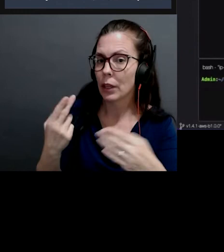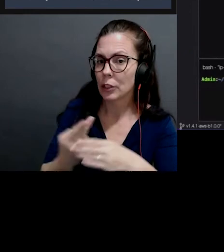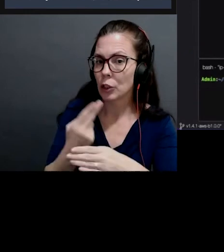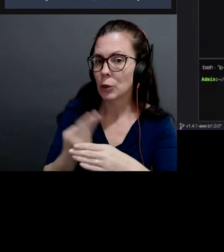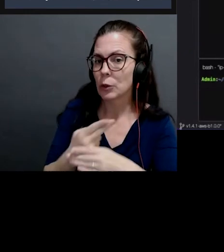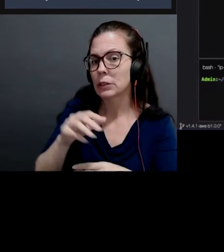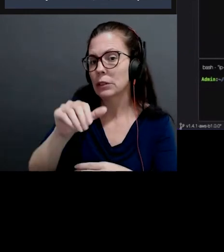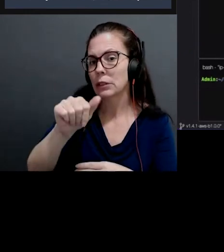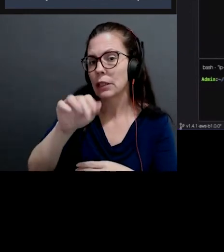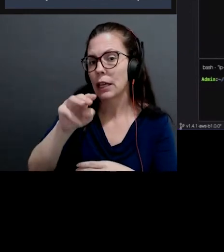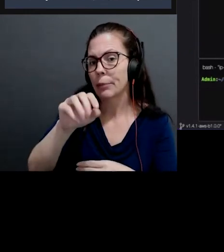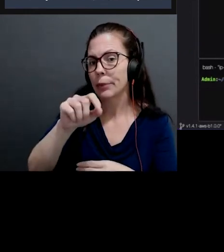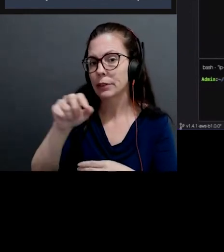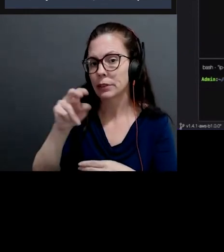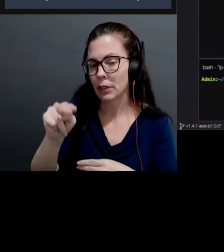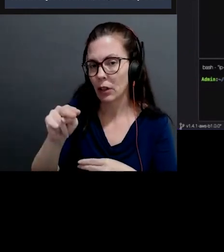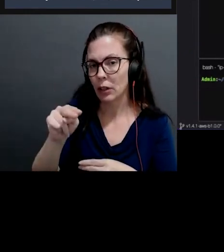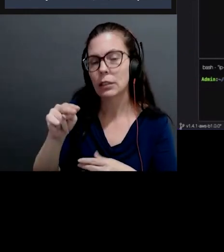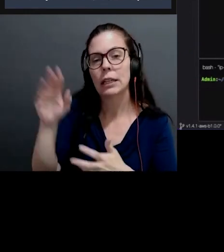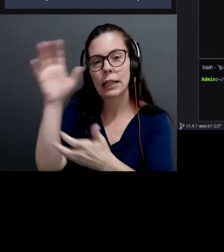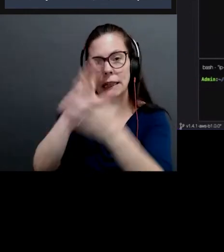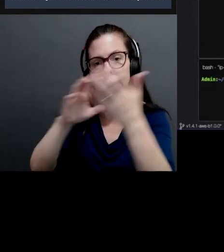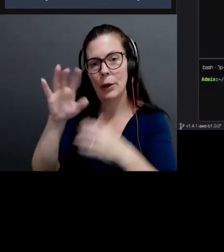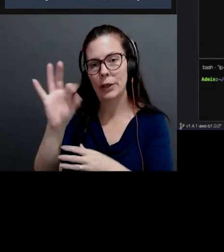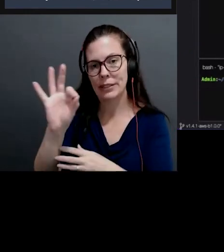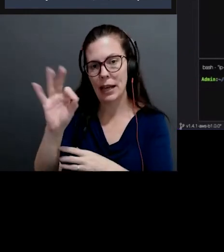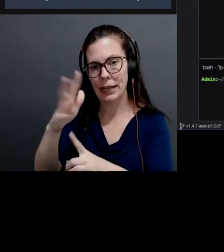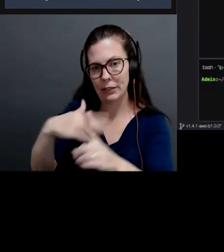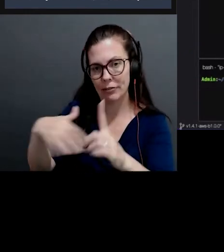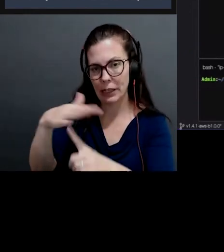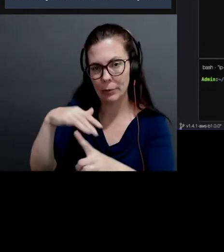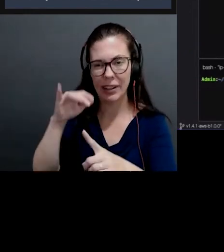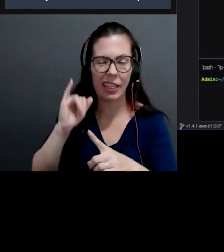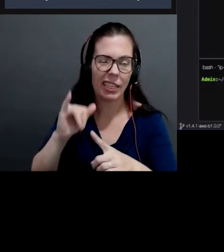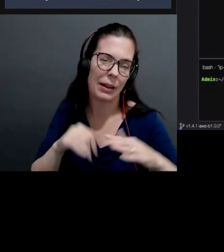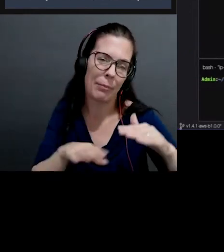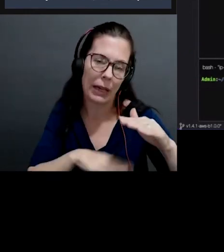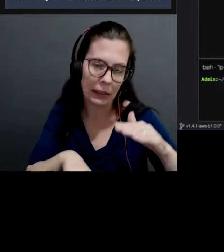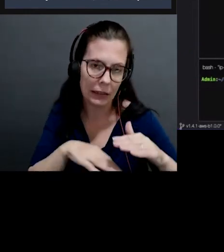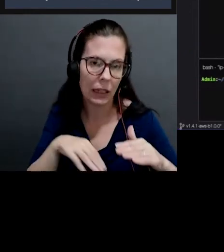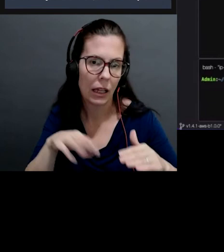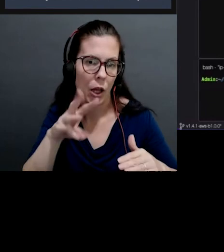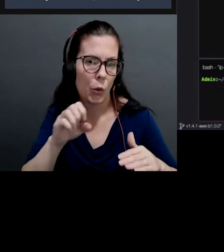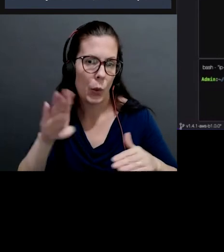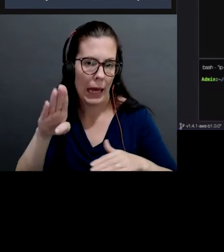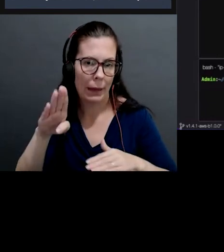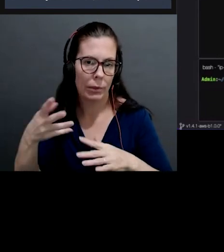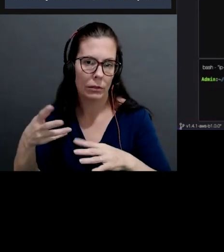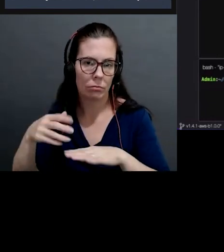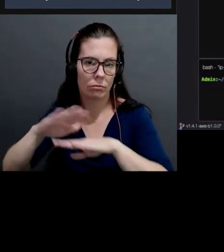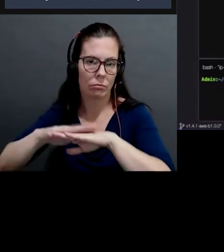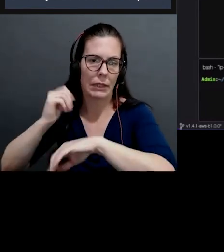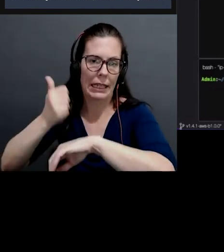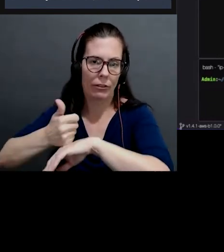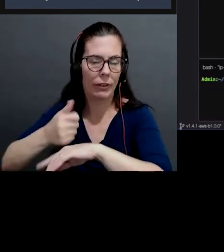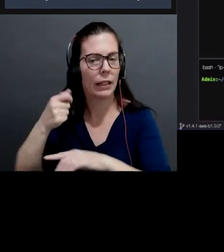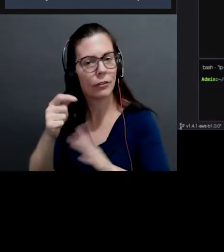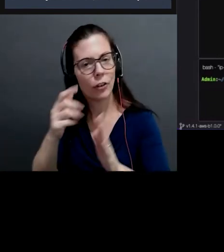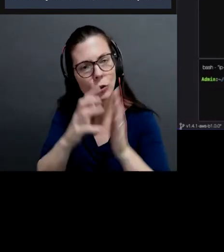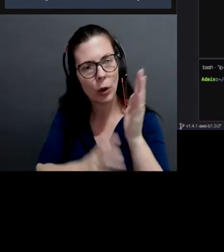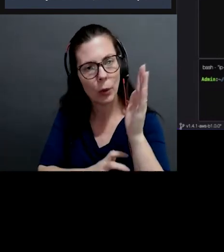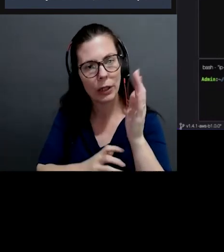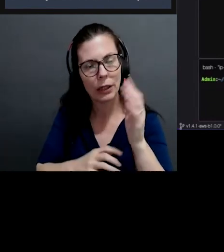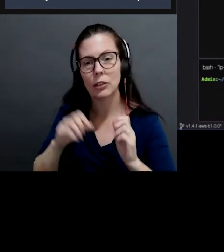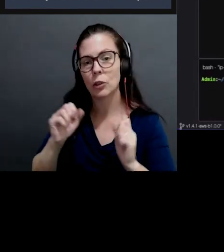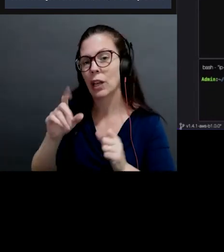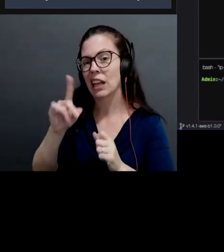Amazon Cloud9 environment. This is basically a web interface to do your coding. You can debug your